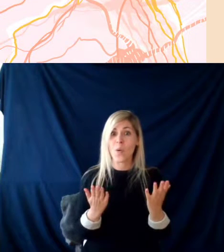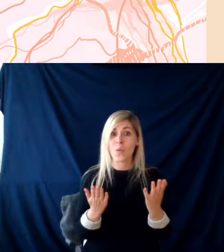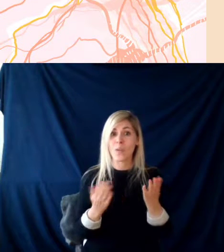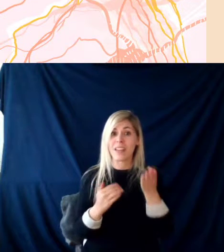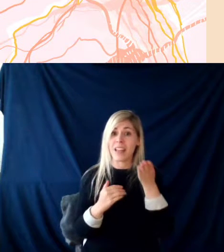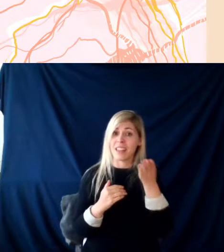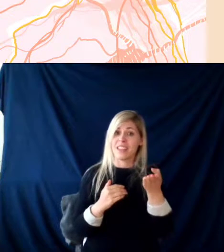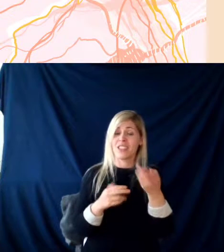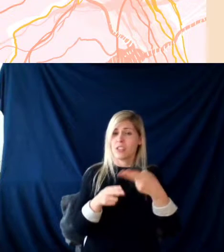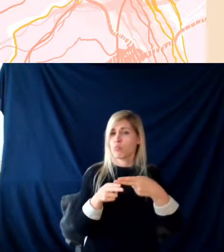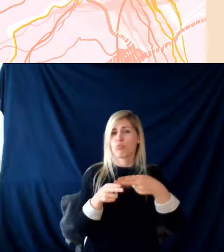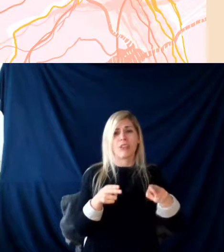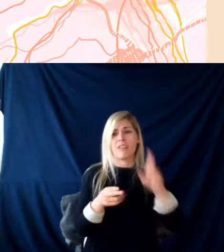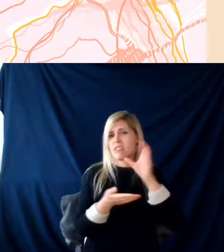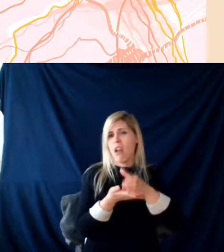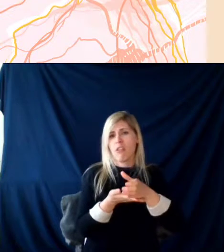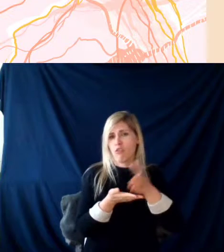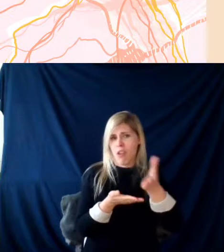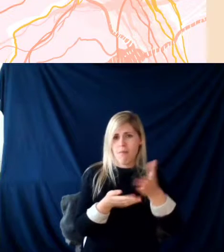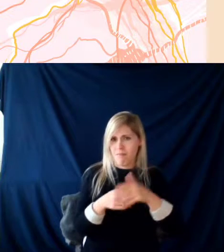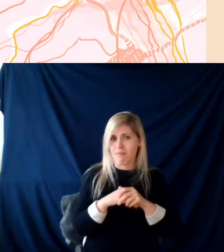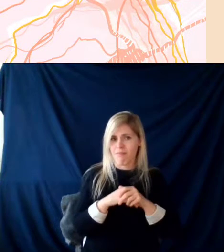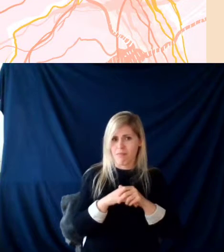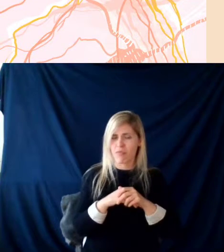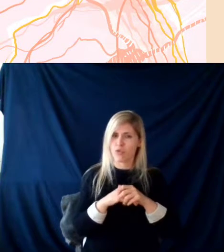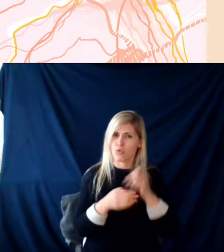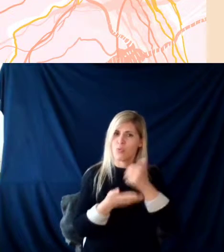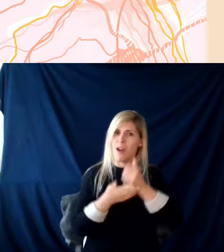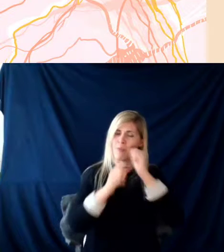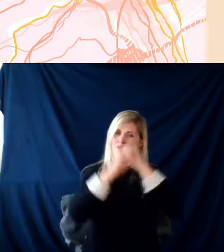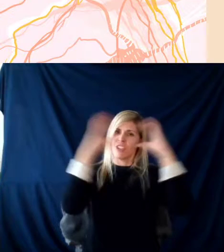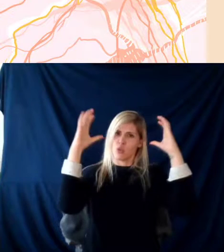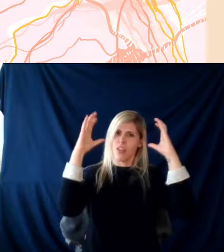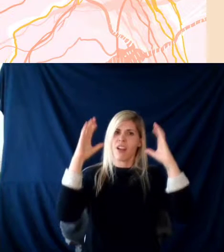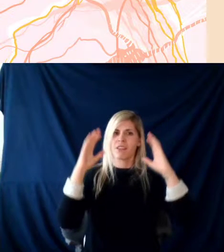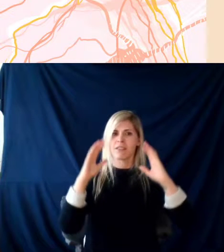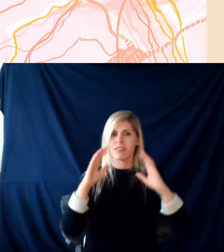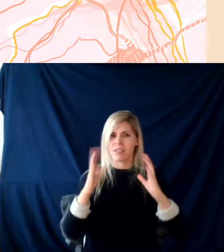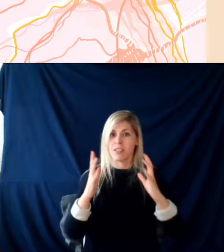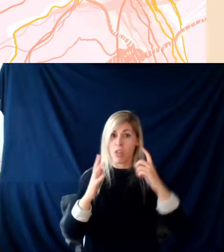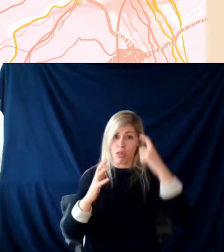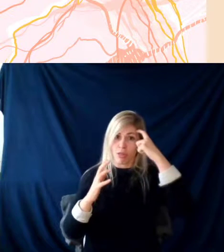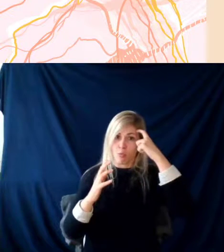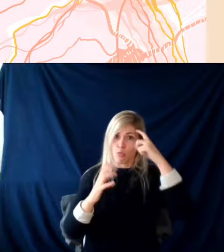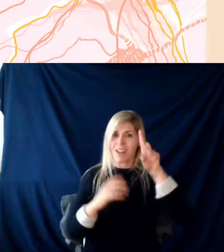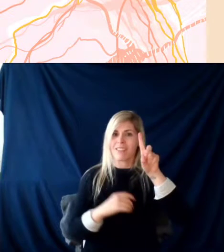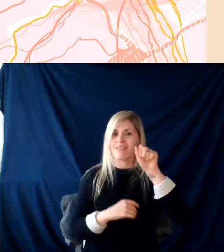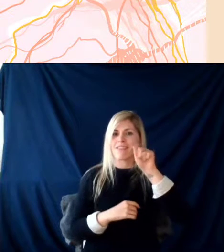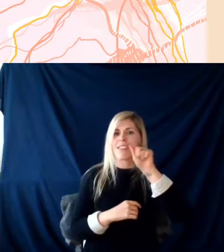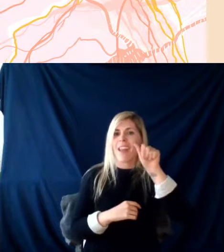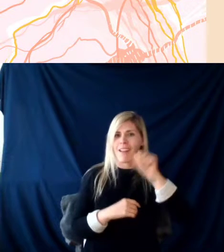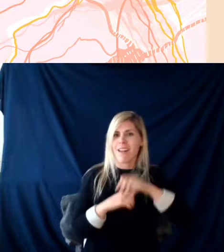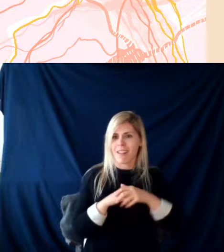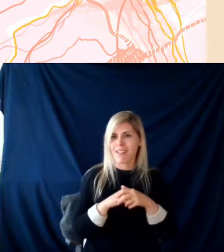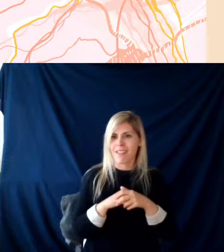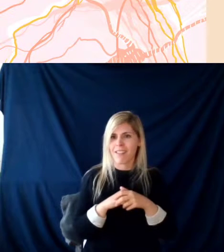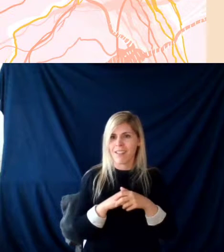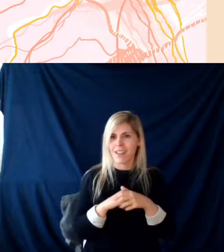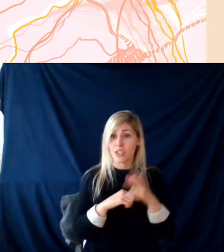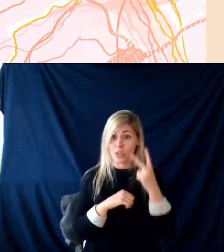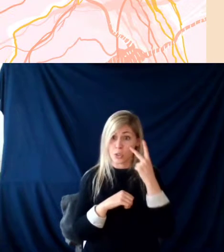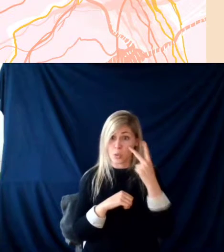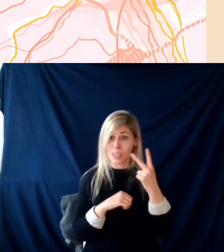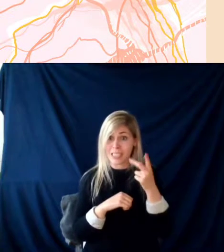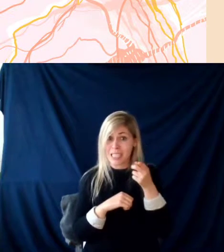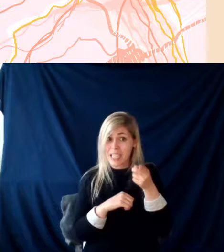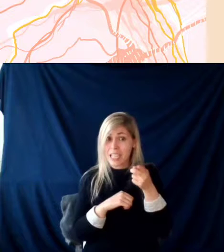So this is just a brief diagram visualizing the brain data. So actually, as you can